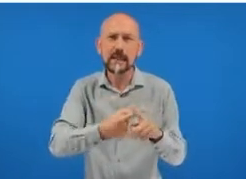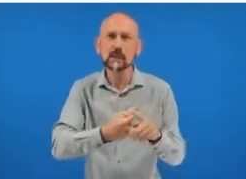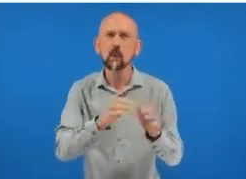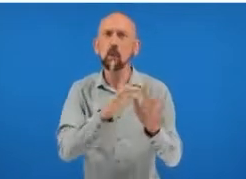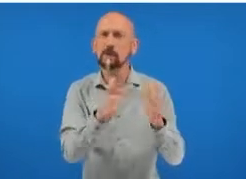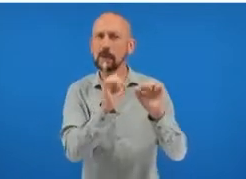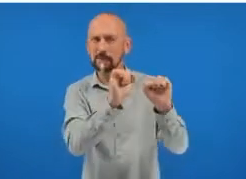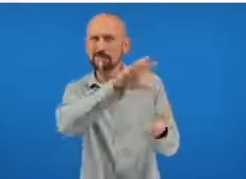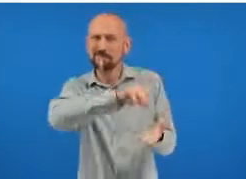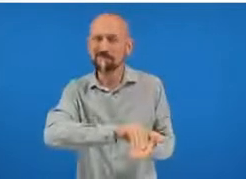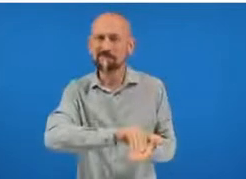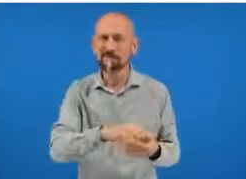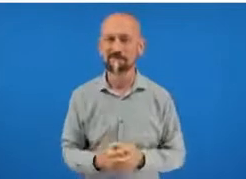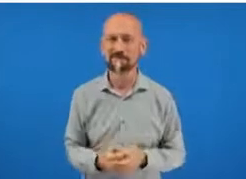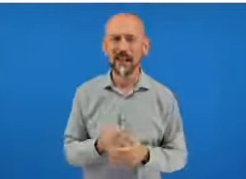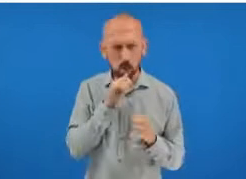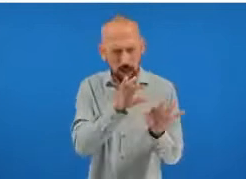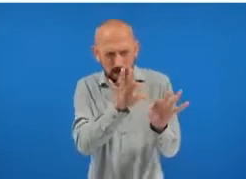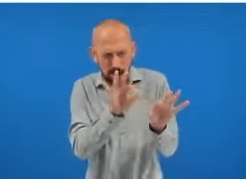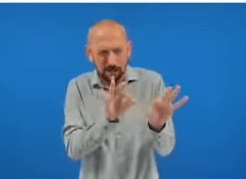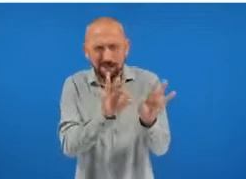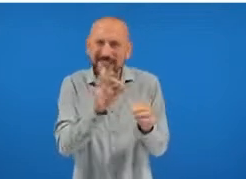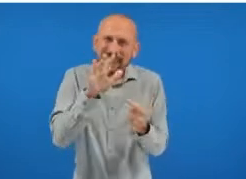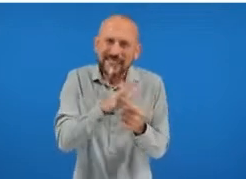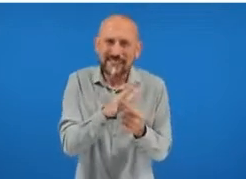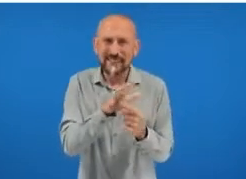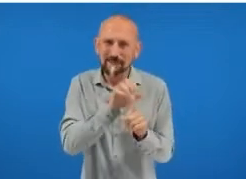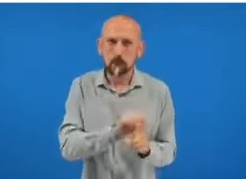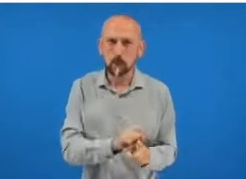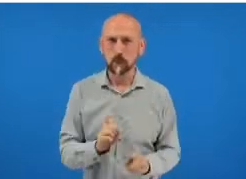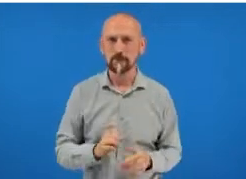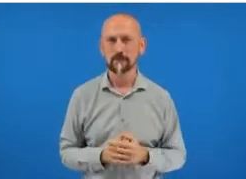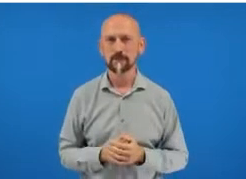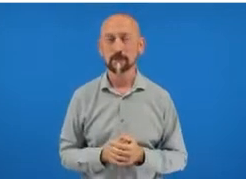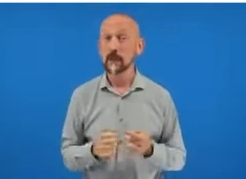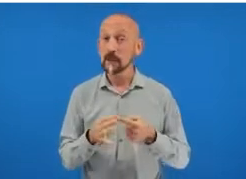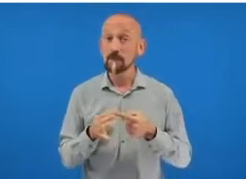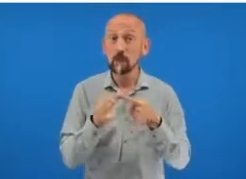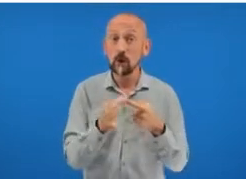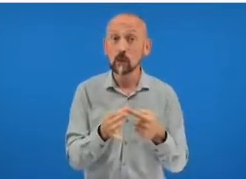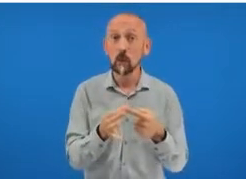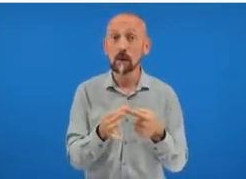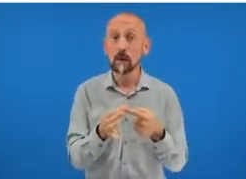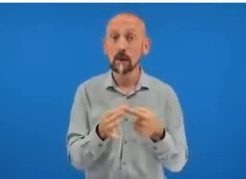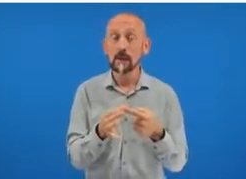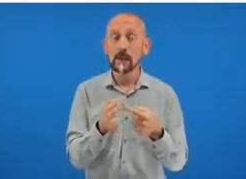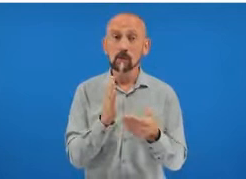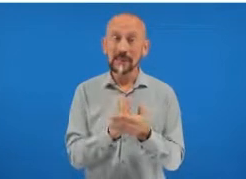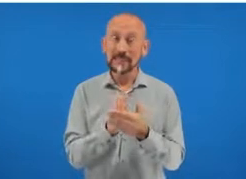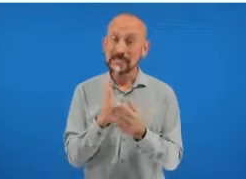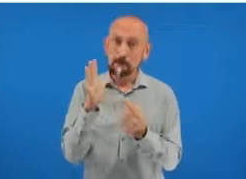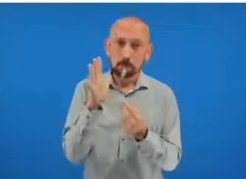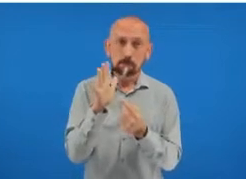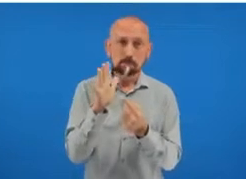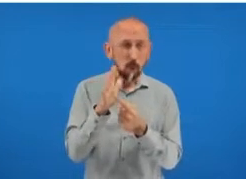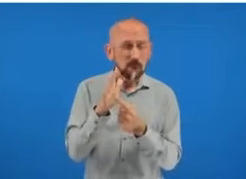few key findings. The first was, is it really important to give patients the NICE recommended